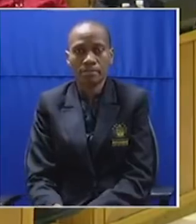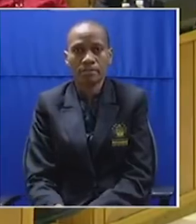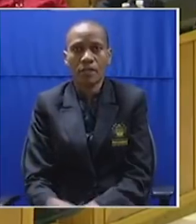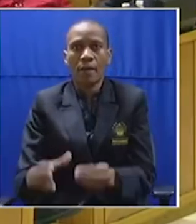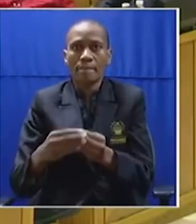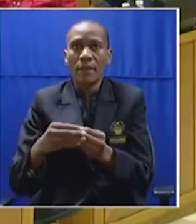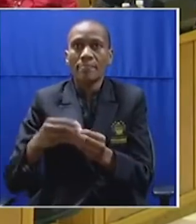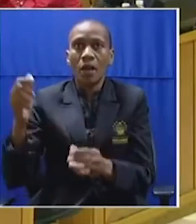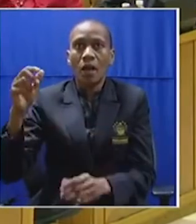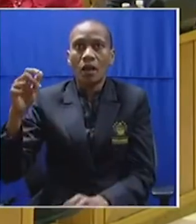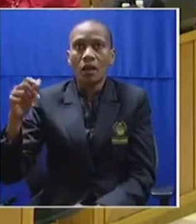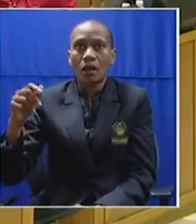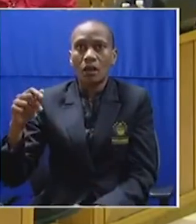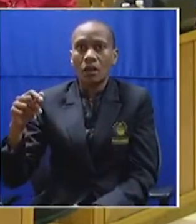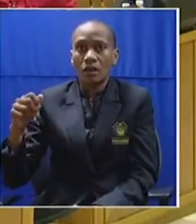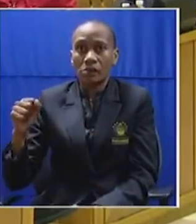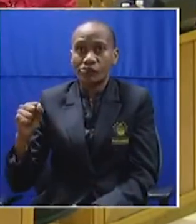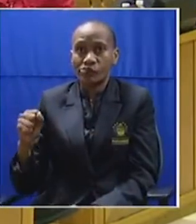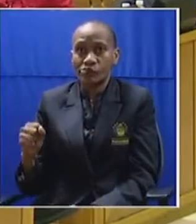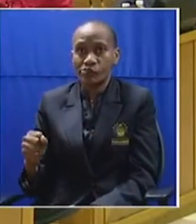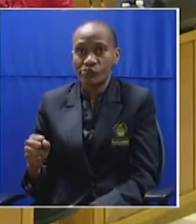Plawama. Can you please take him out?